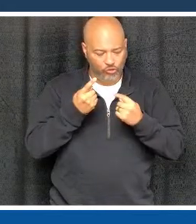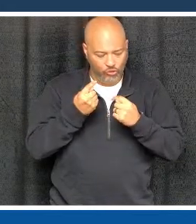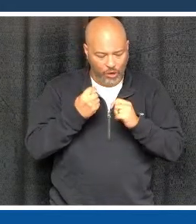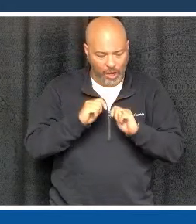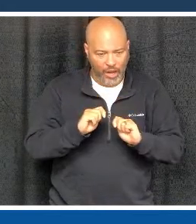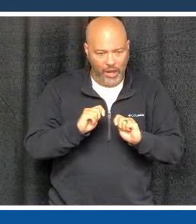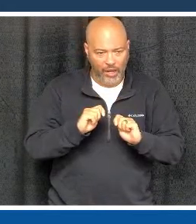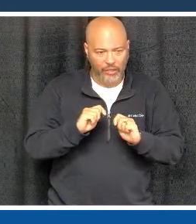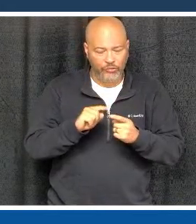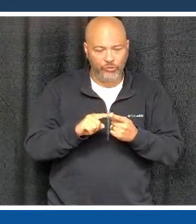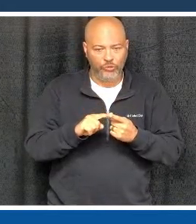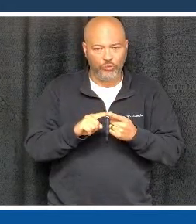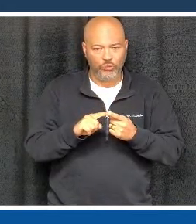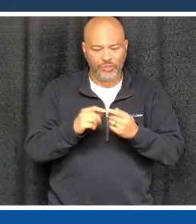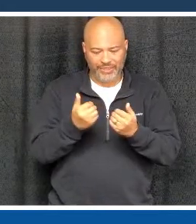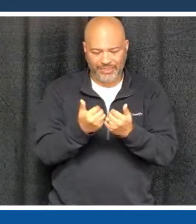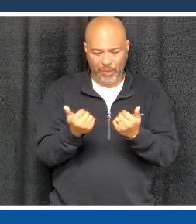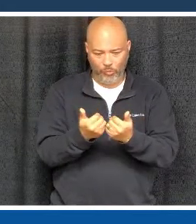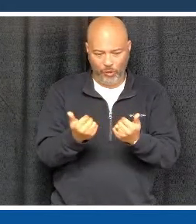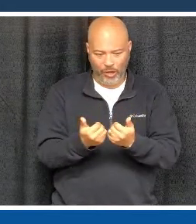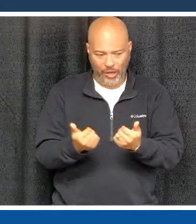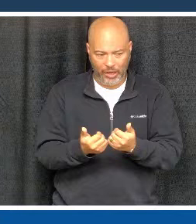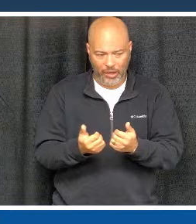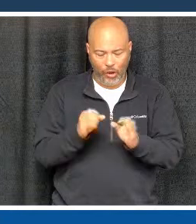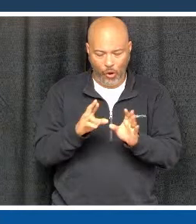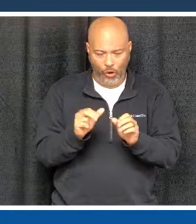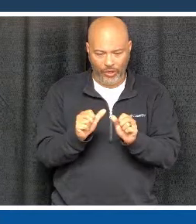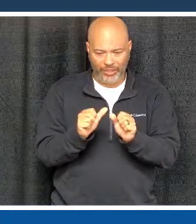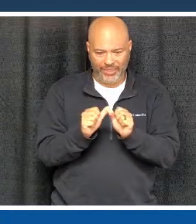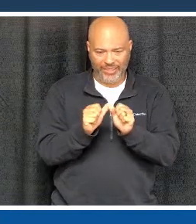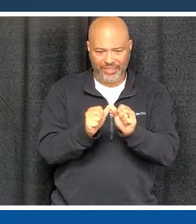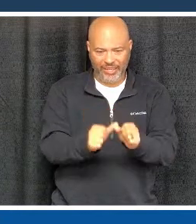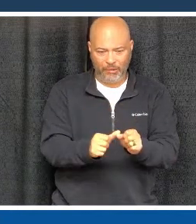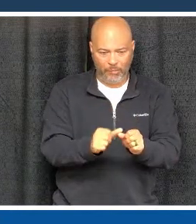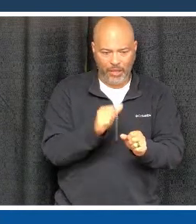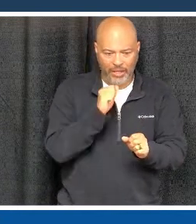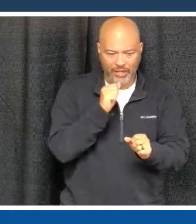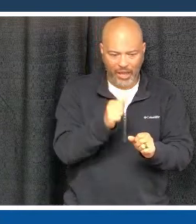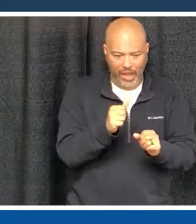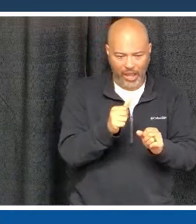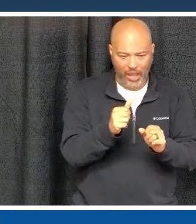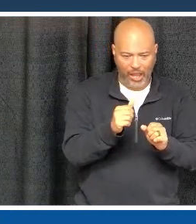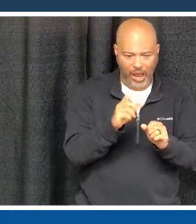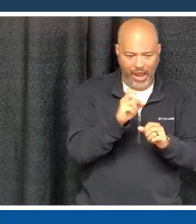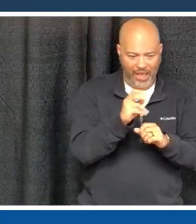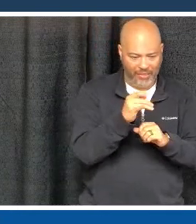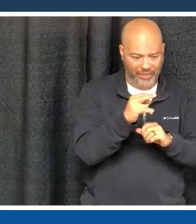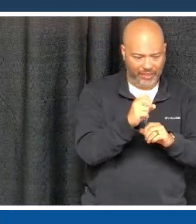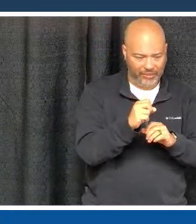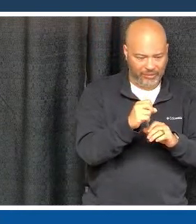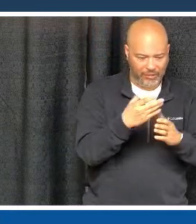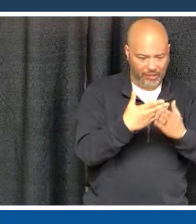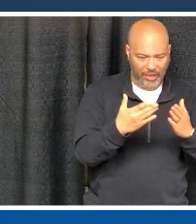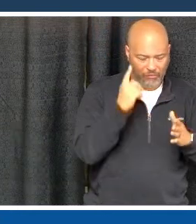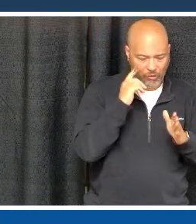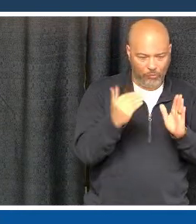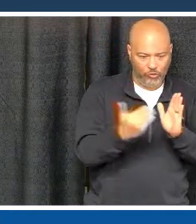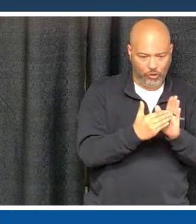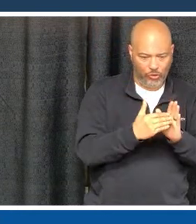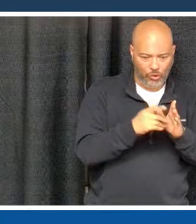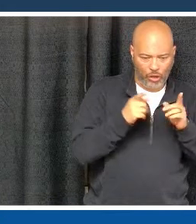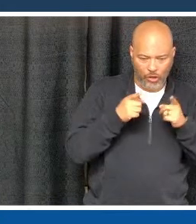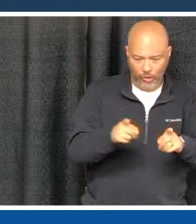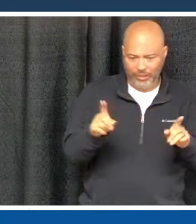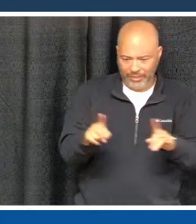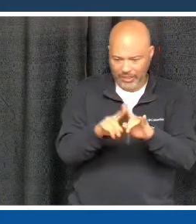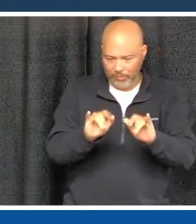to separate or keep a non-judicial ethics commission investigation from occurring at the